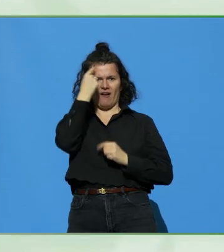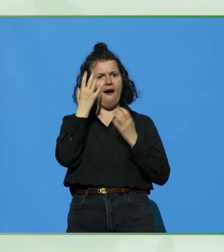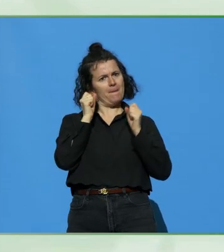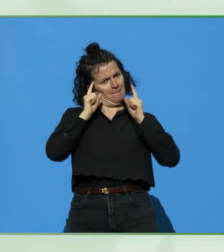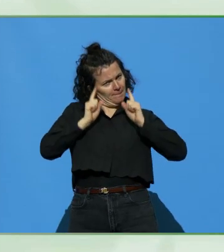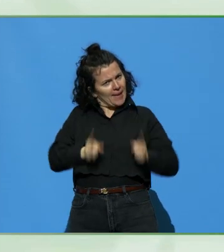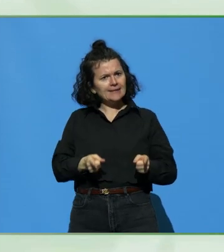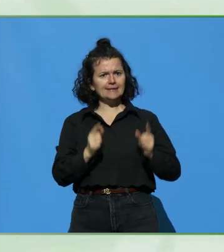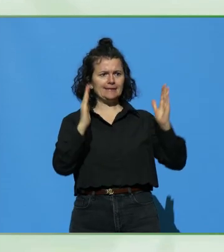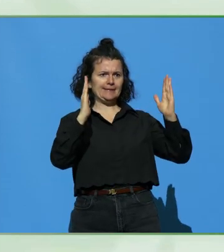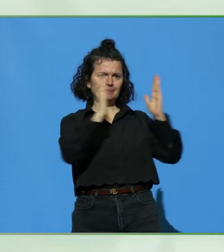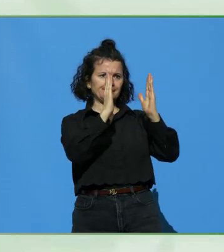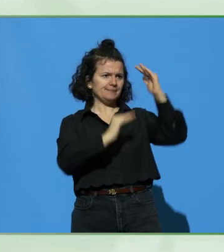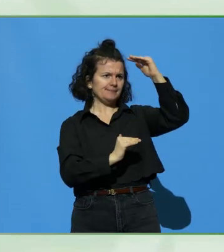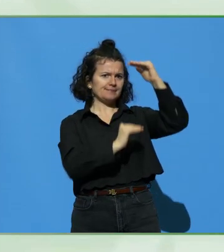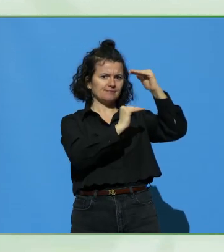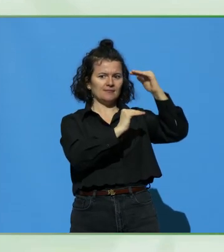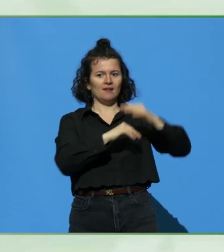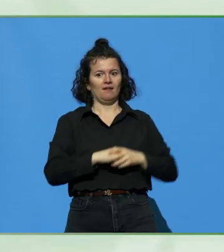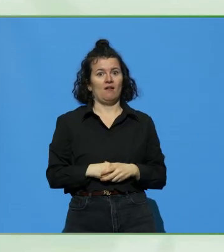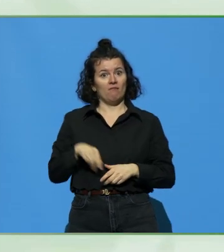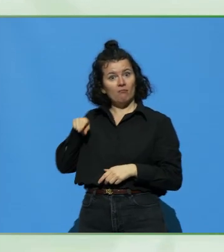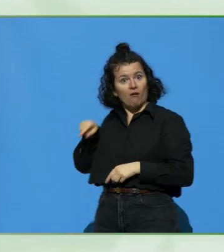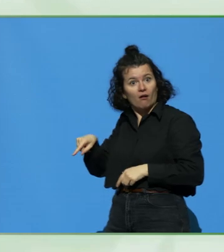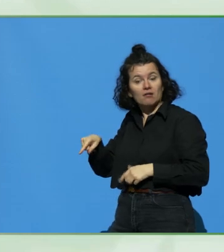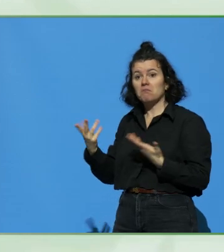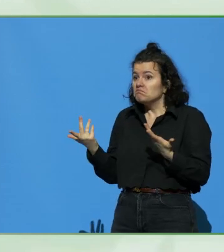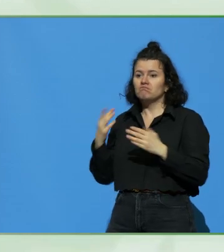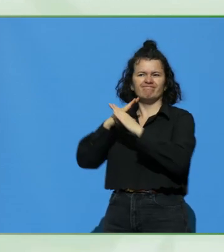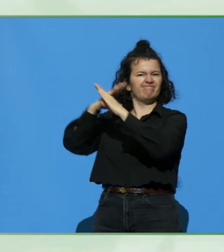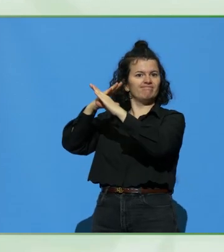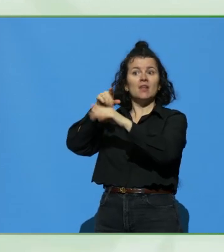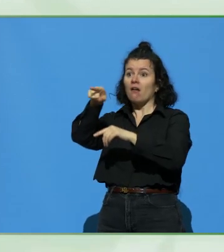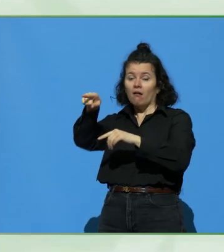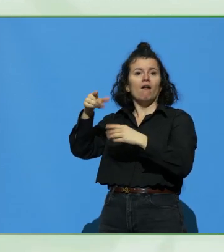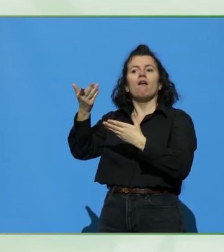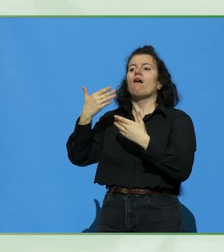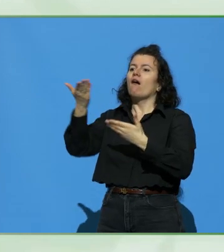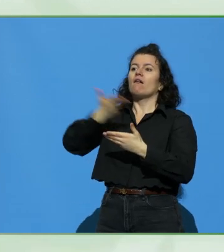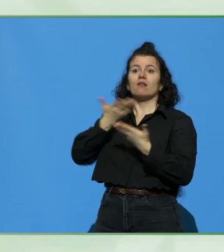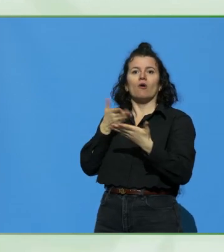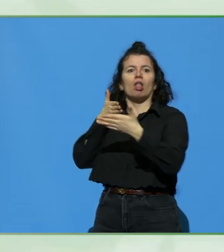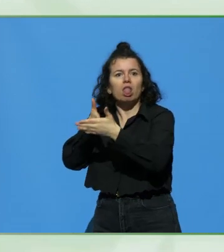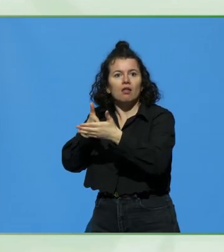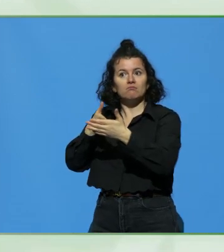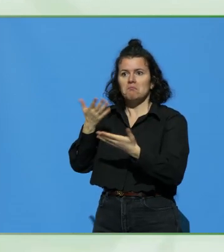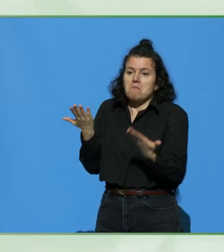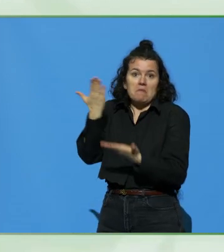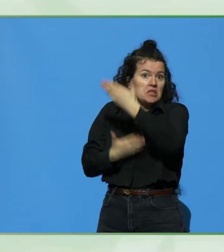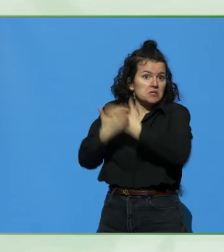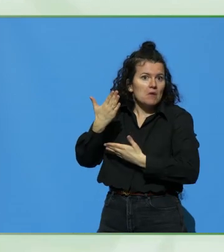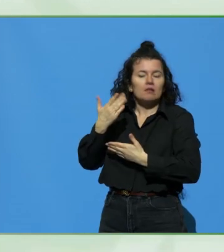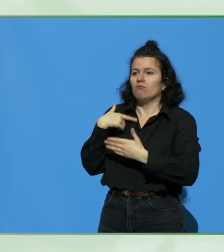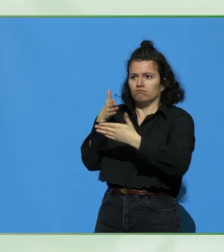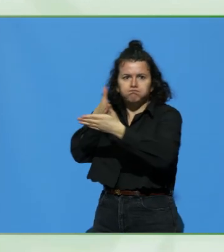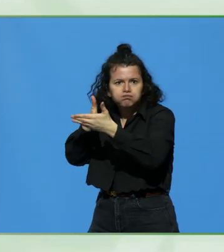frame risks misidentification, denial of access, or even invisibility. And it has real consequences,